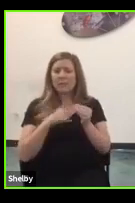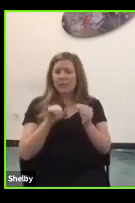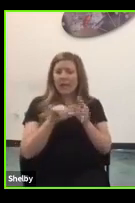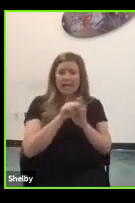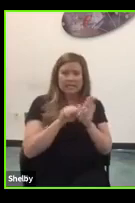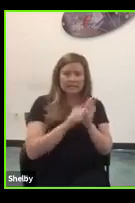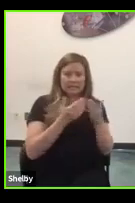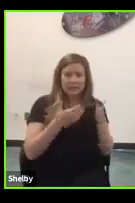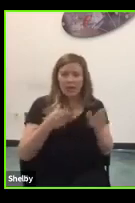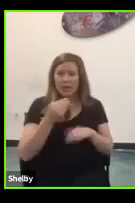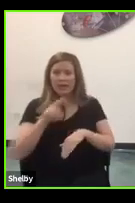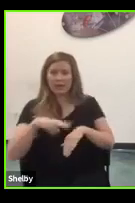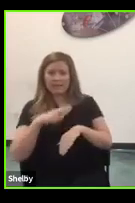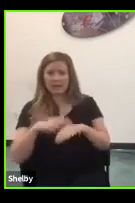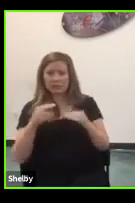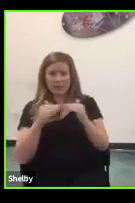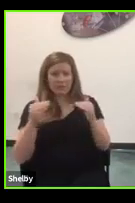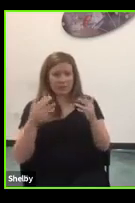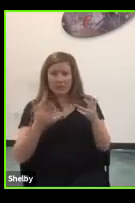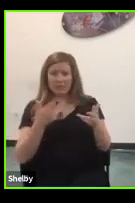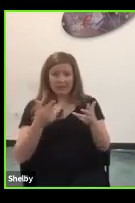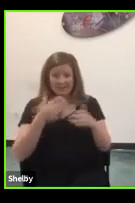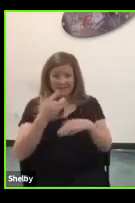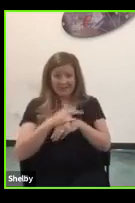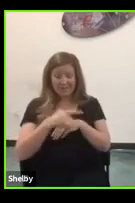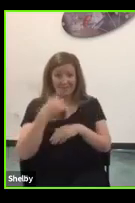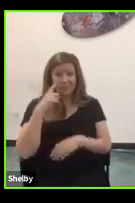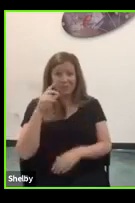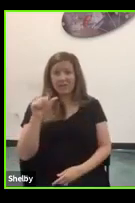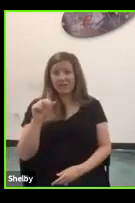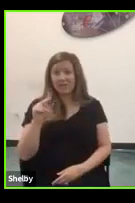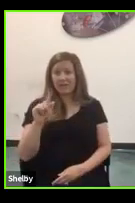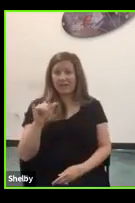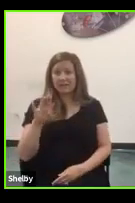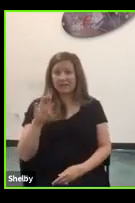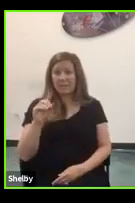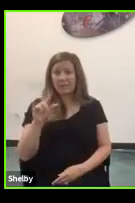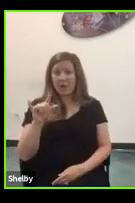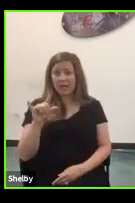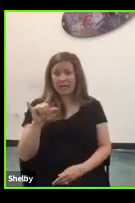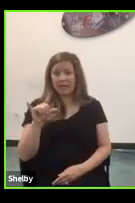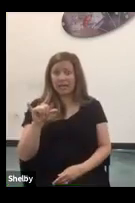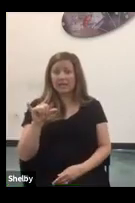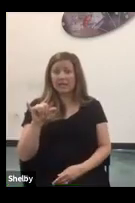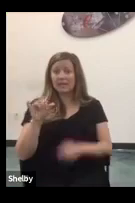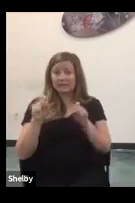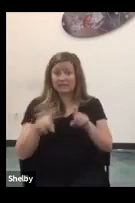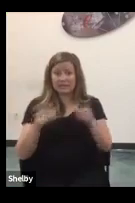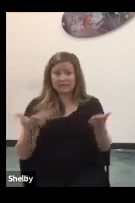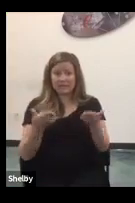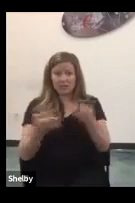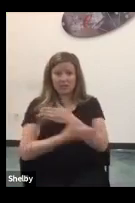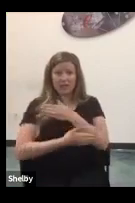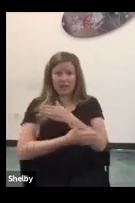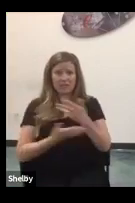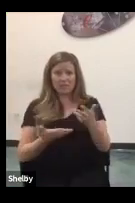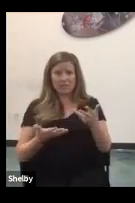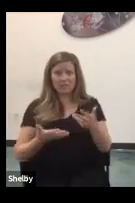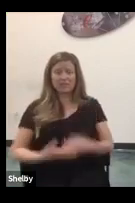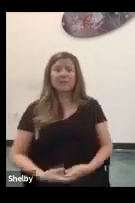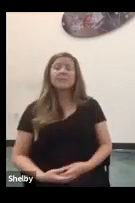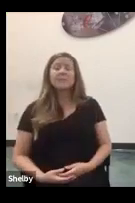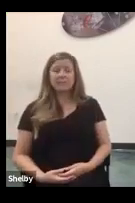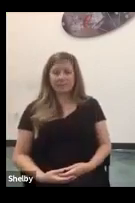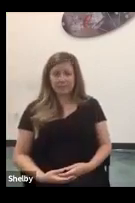and nationally. What can you tell us about the availability of antibody tests here in Boone County? Yeah, so